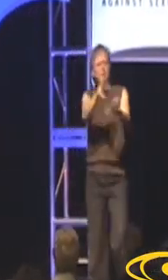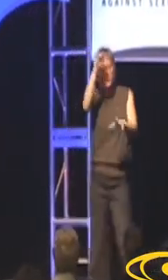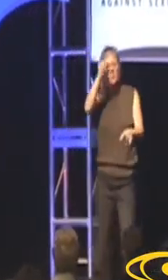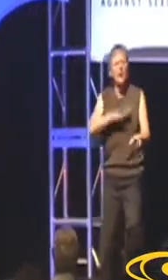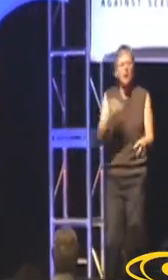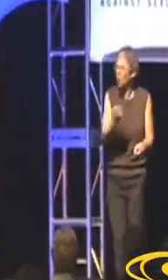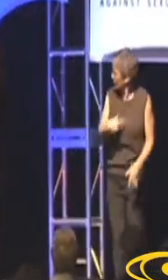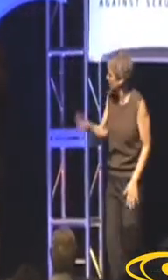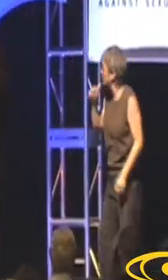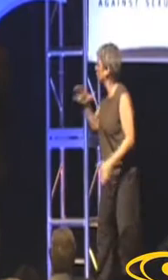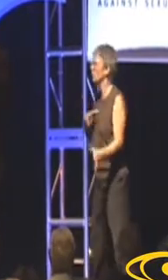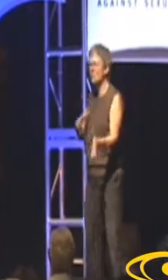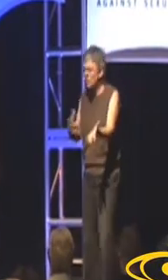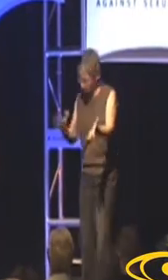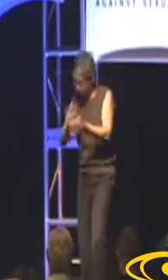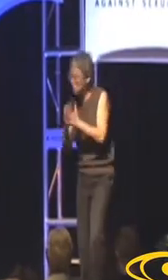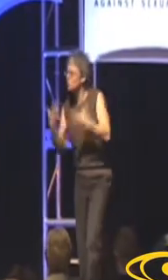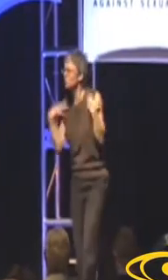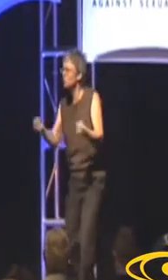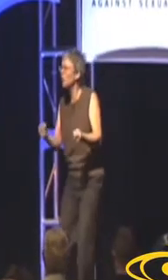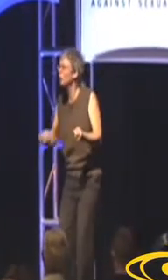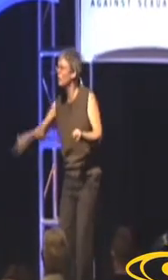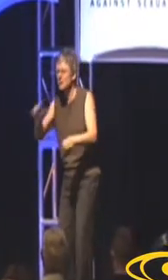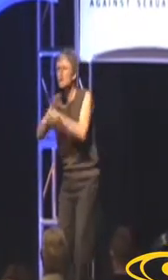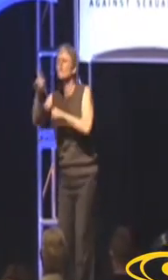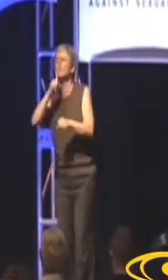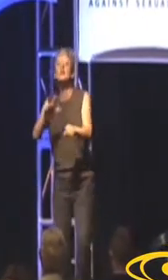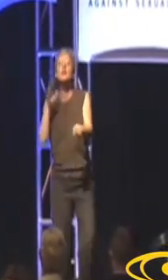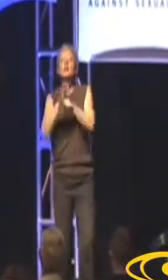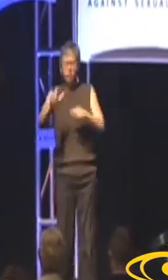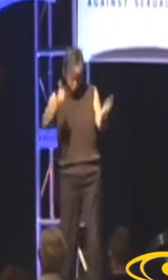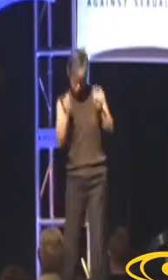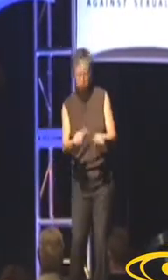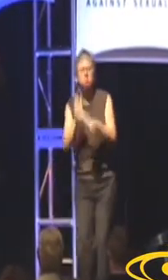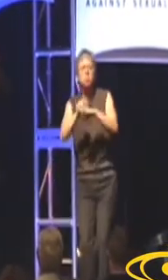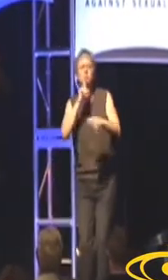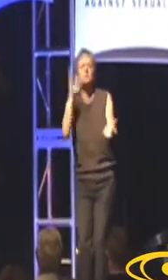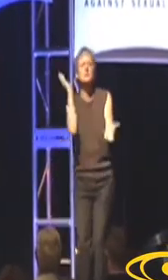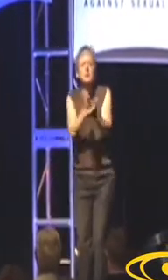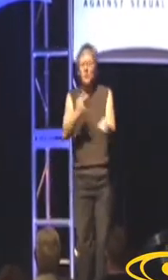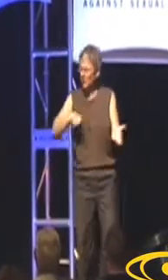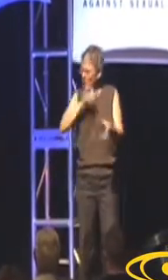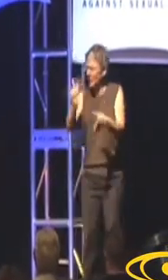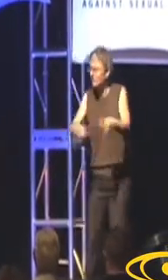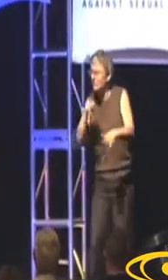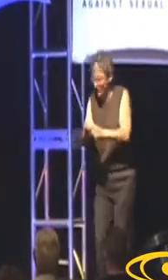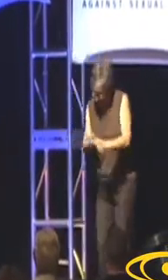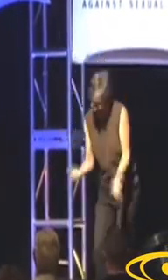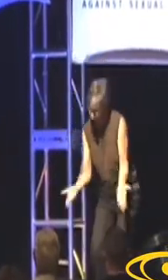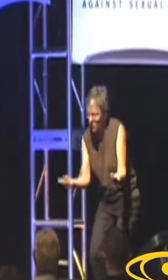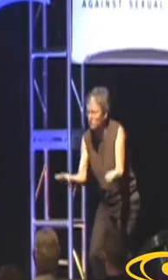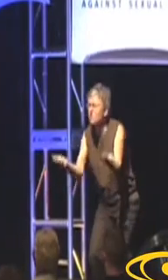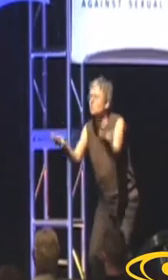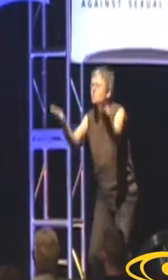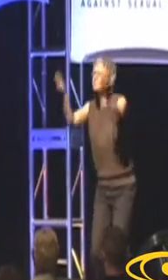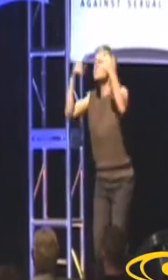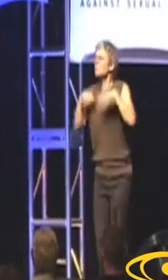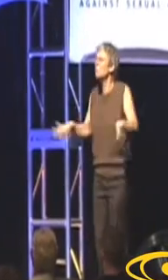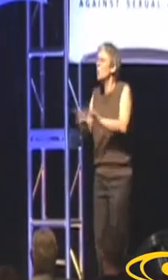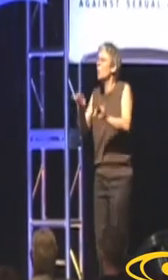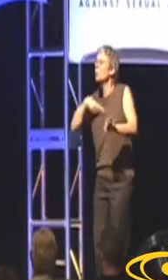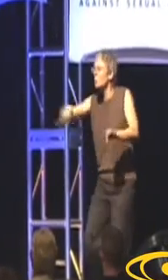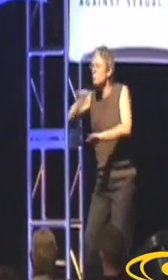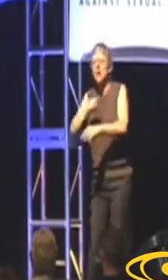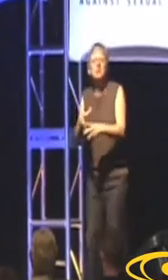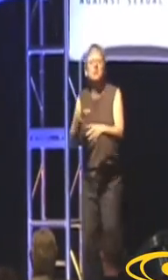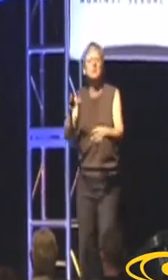your hands on her, homeboy is on Enough is enough, degradation must stop We getting involved, we breaking out of the man box We gotta